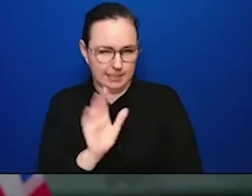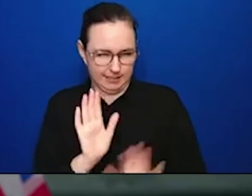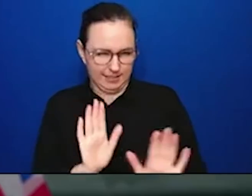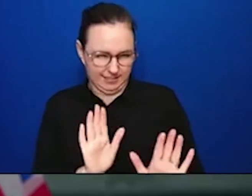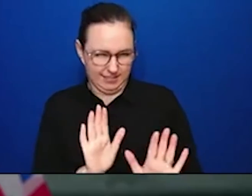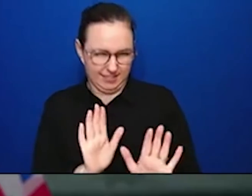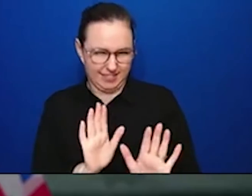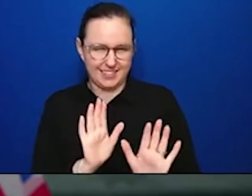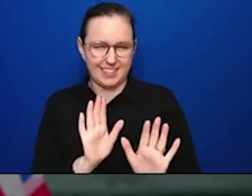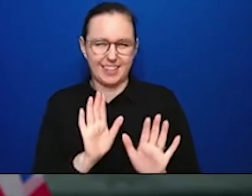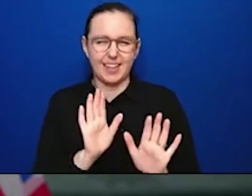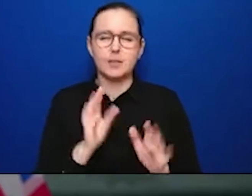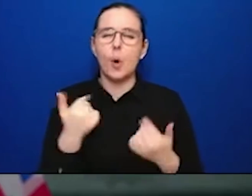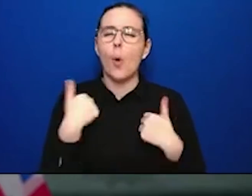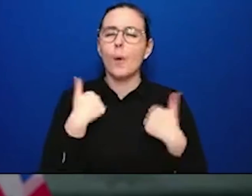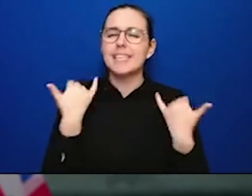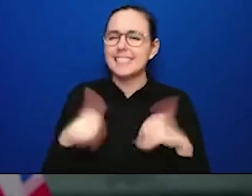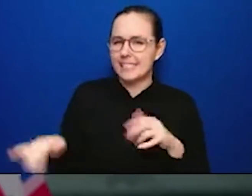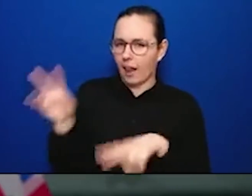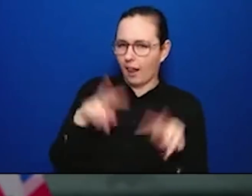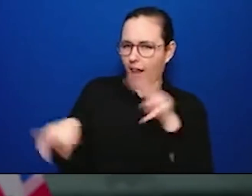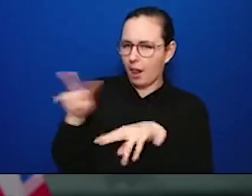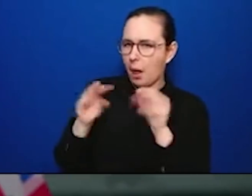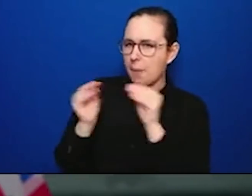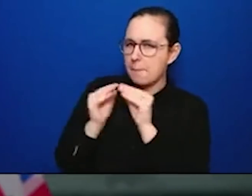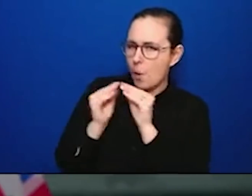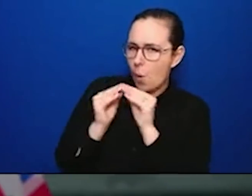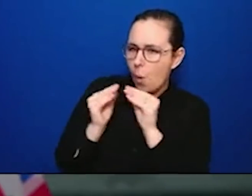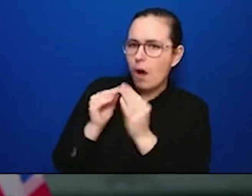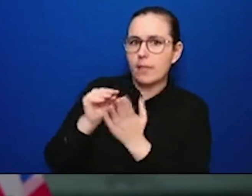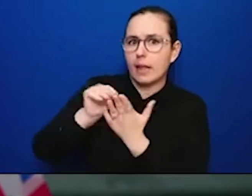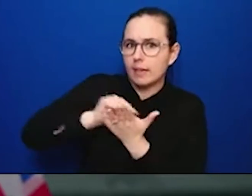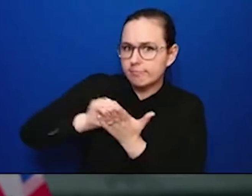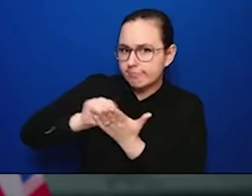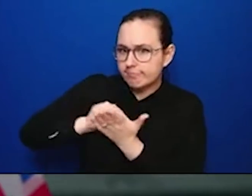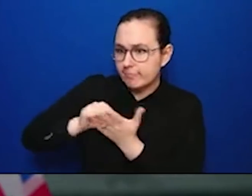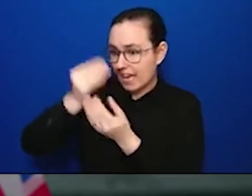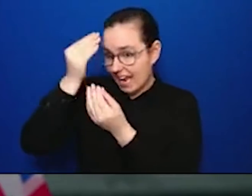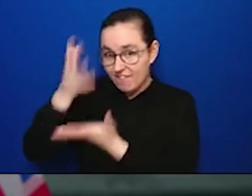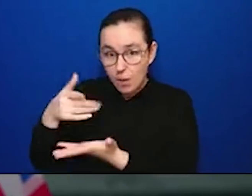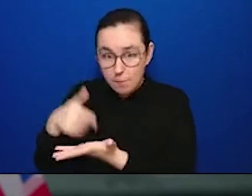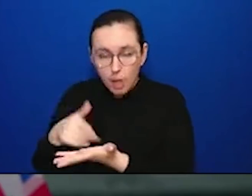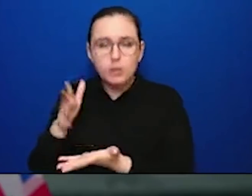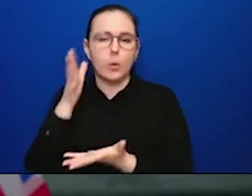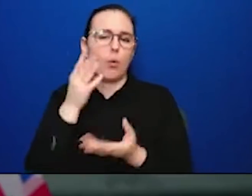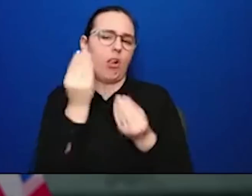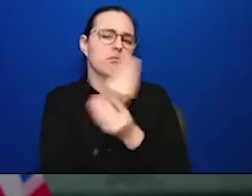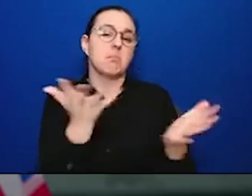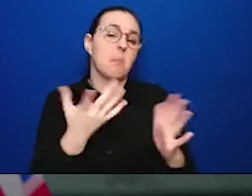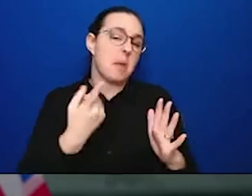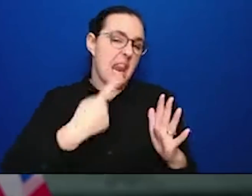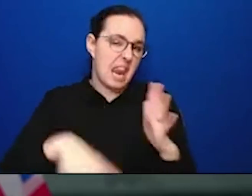more details on by next week. Our next question is from David Molko, CTV.